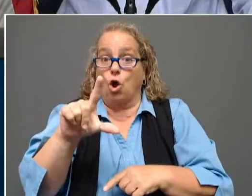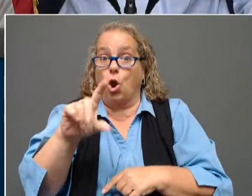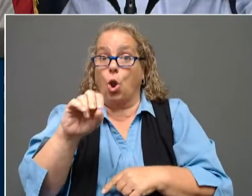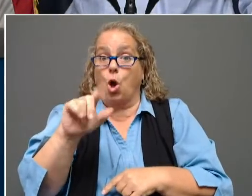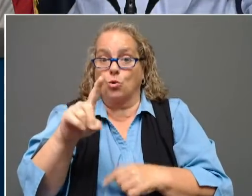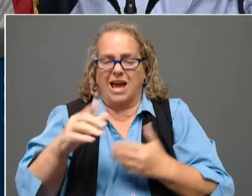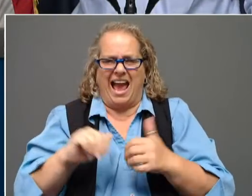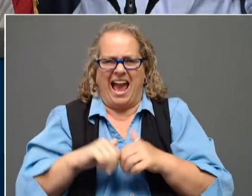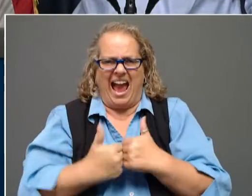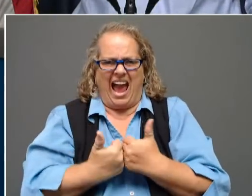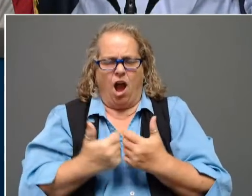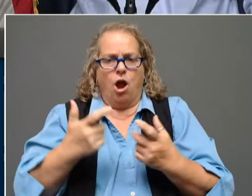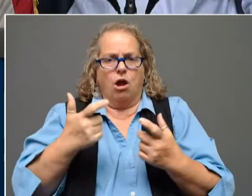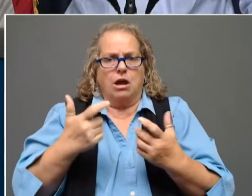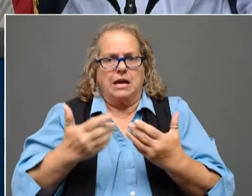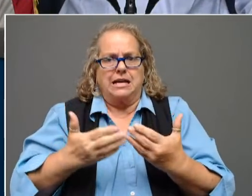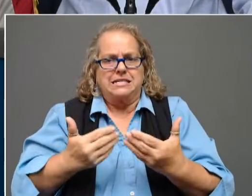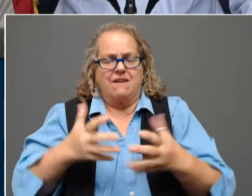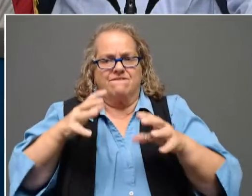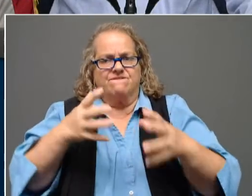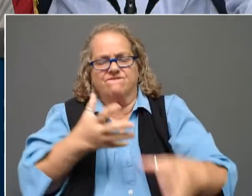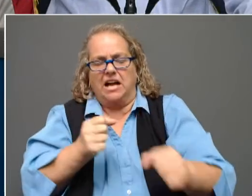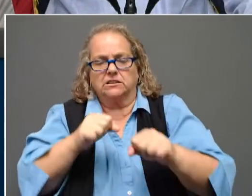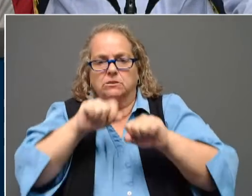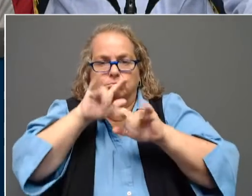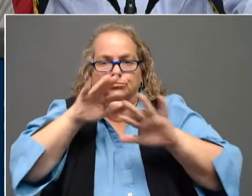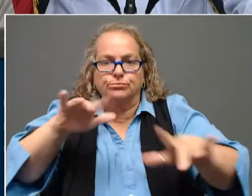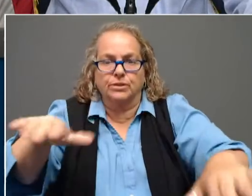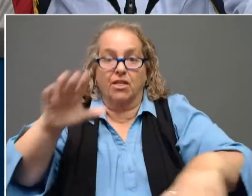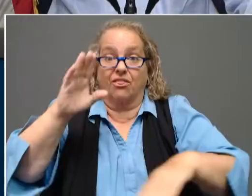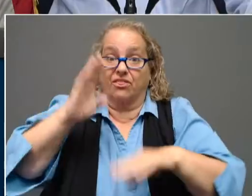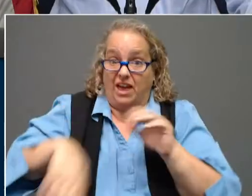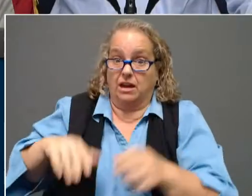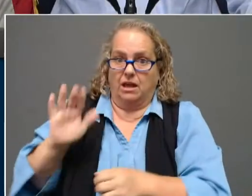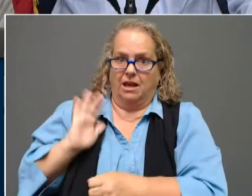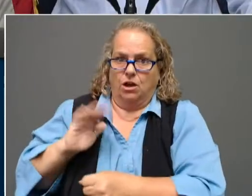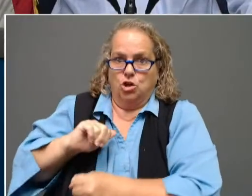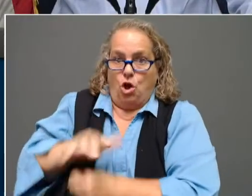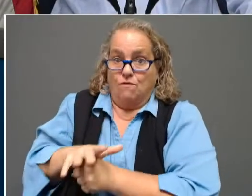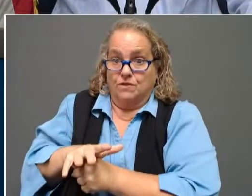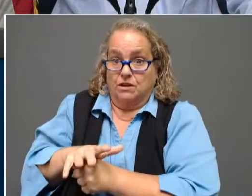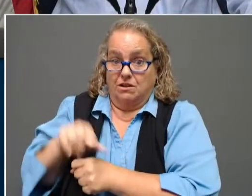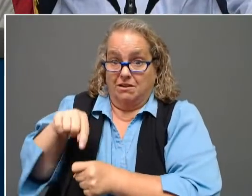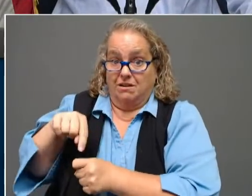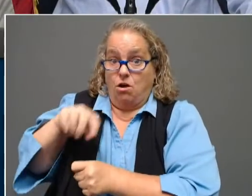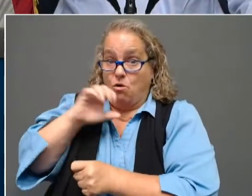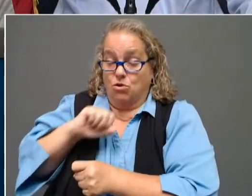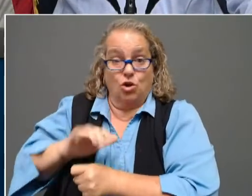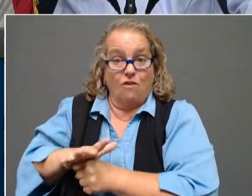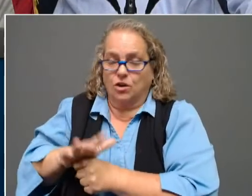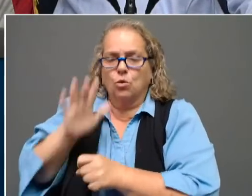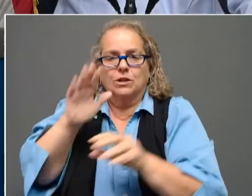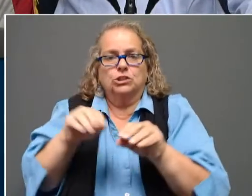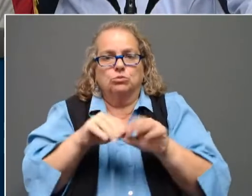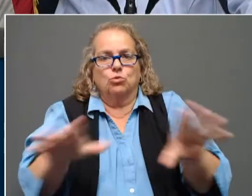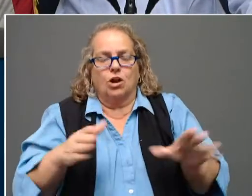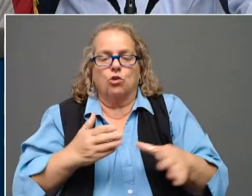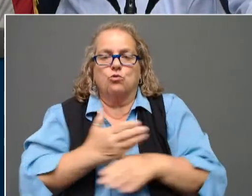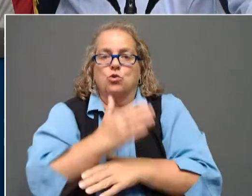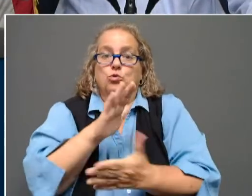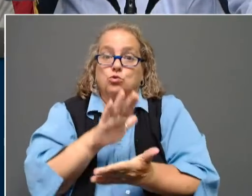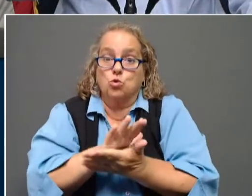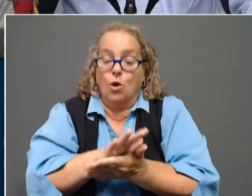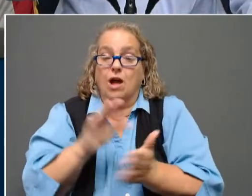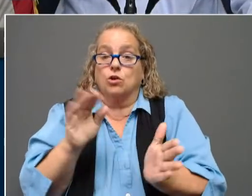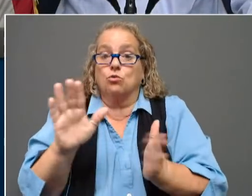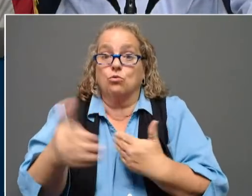dramatically larger with the Delta variant. And that means that it would spread not only in rooms, but through schools at a rate that by the time you